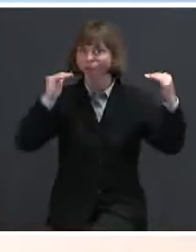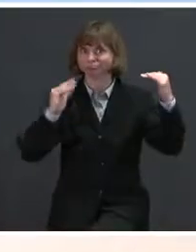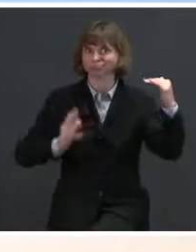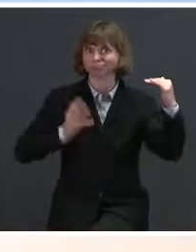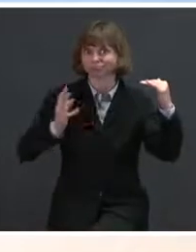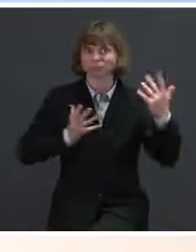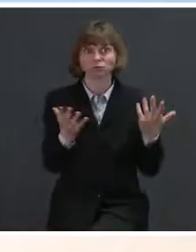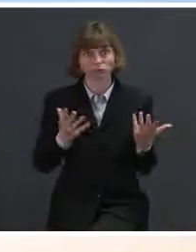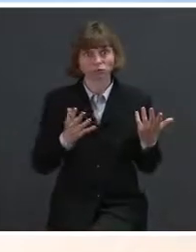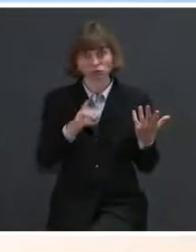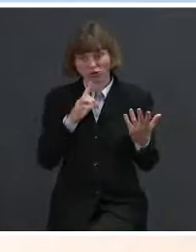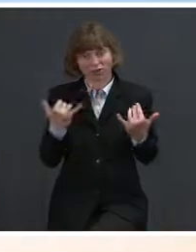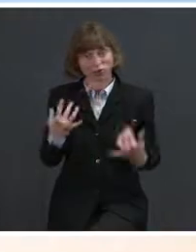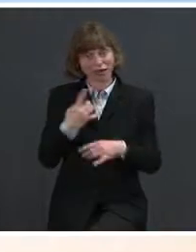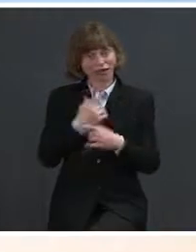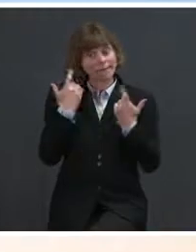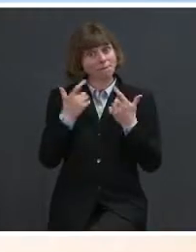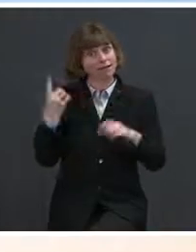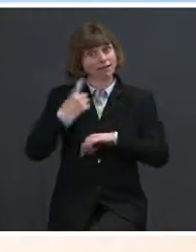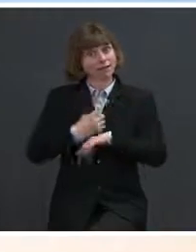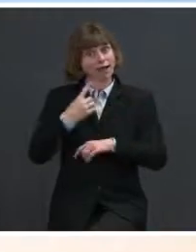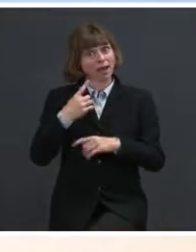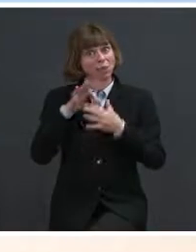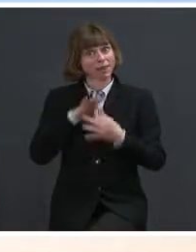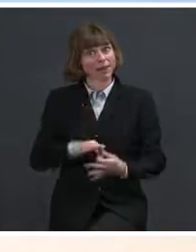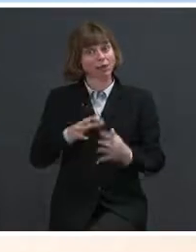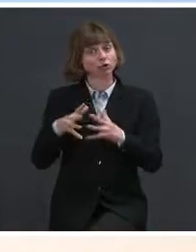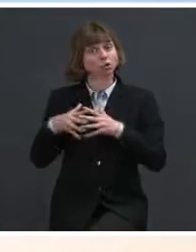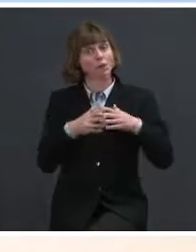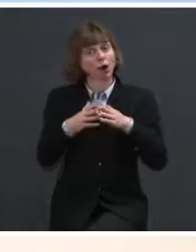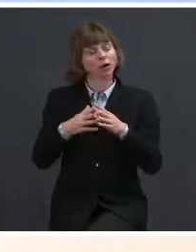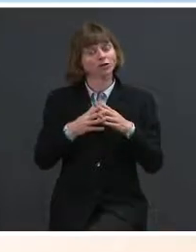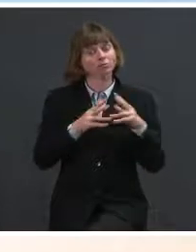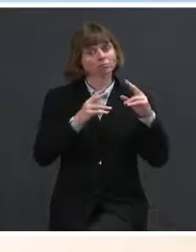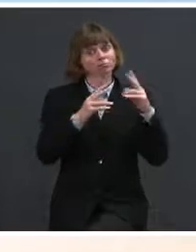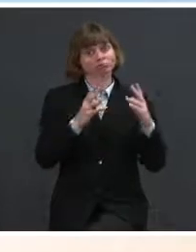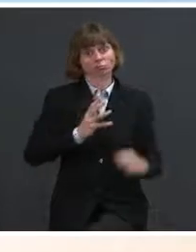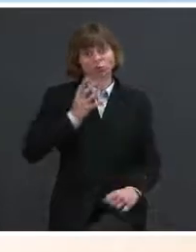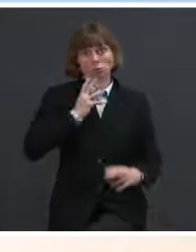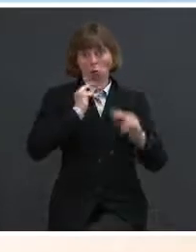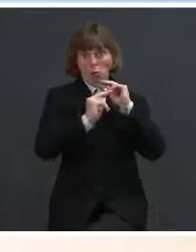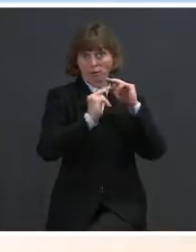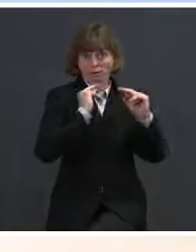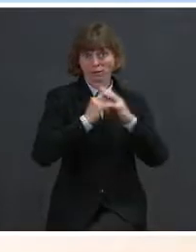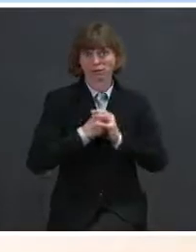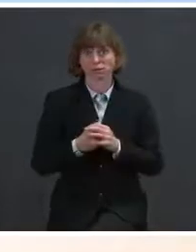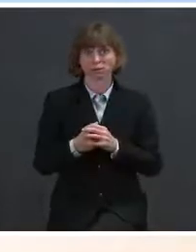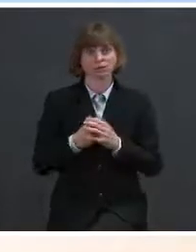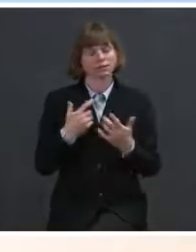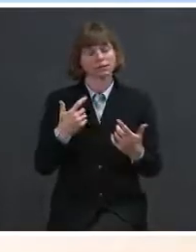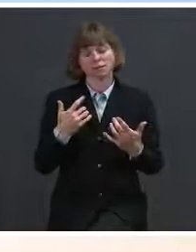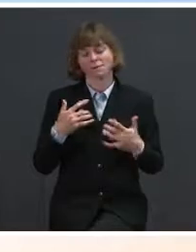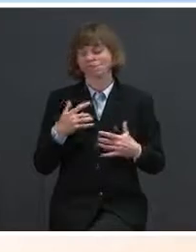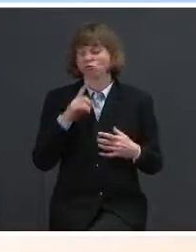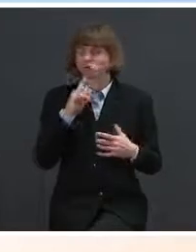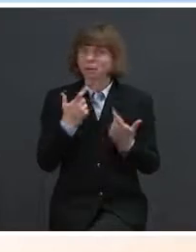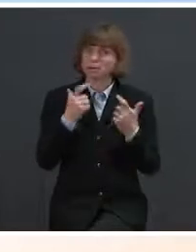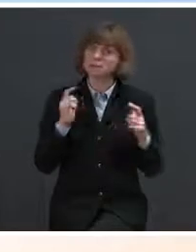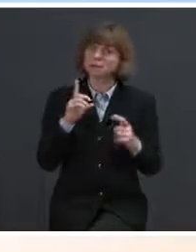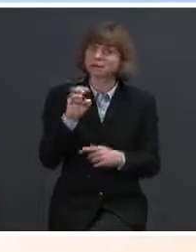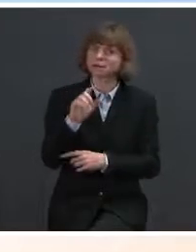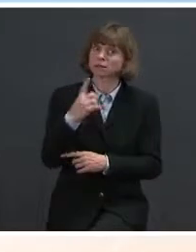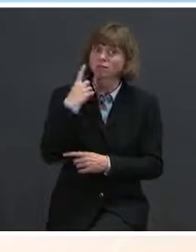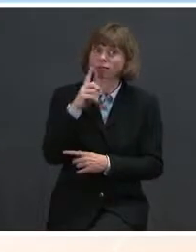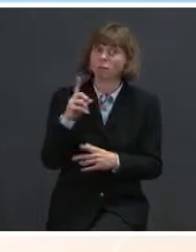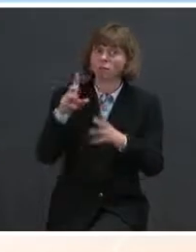is a big day for American diplomacy. This summit is a big deal for the president and for the country, and we are looking forward to the work ahead. And